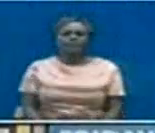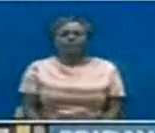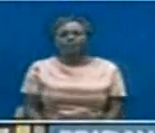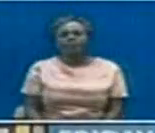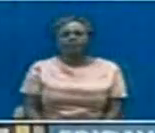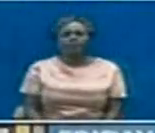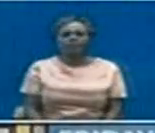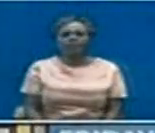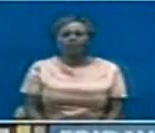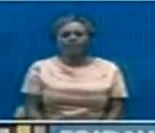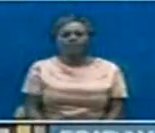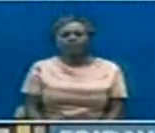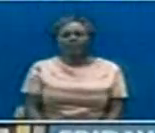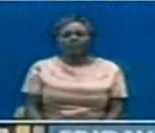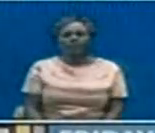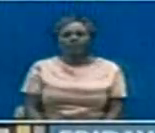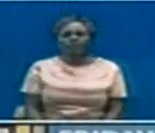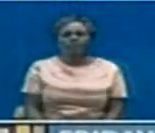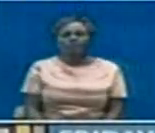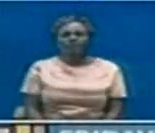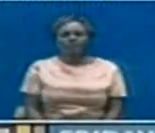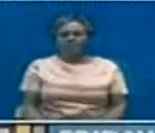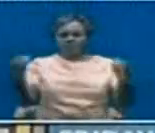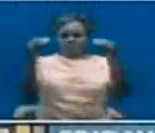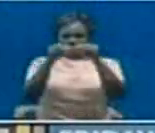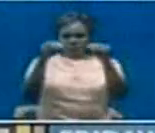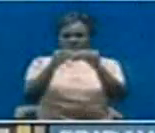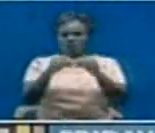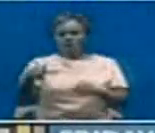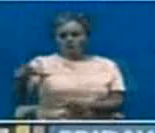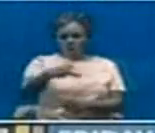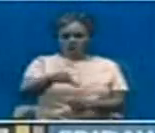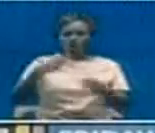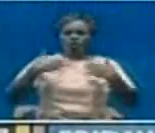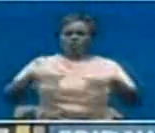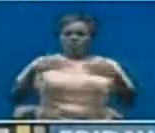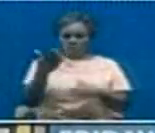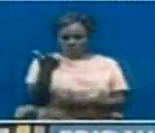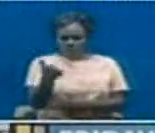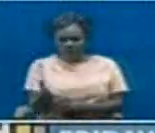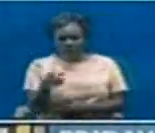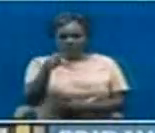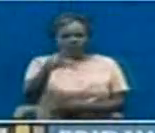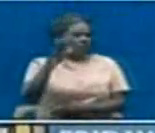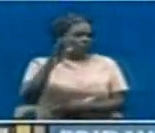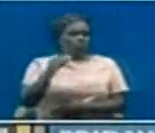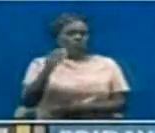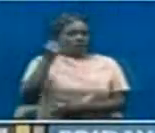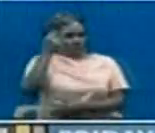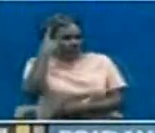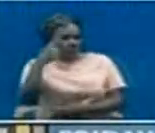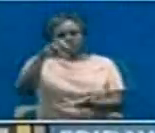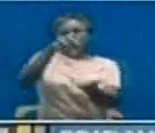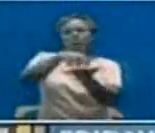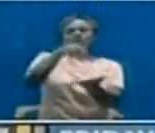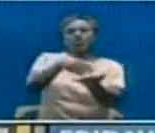The team of Burundi contingent have just met the local people of Lagasel to get the situation which